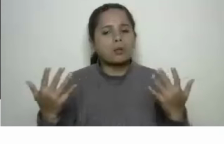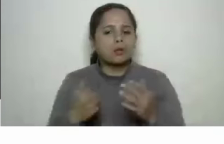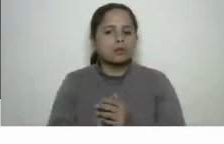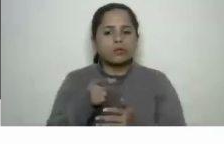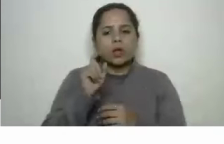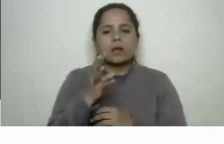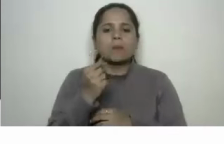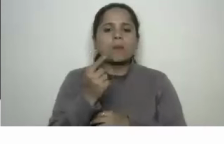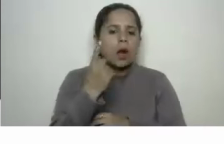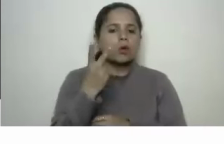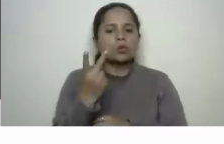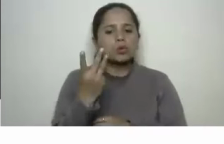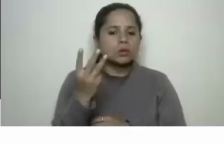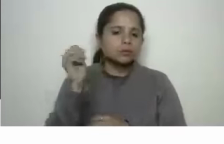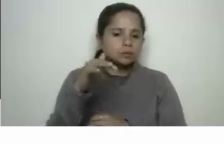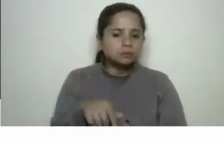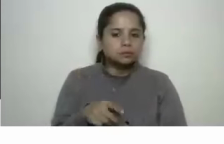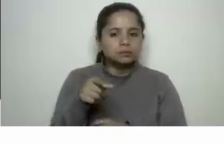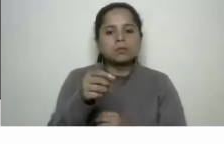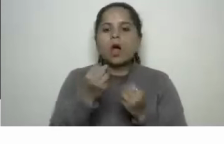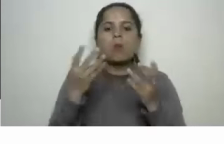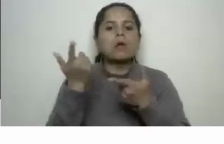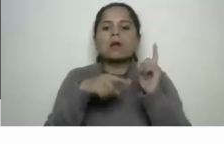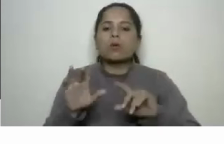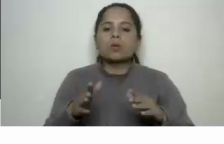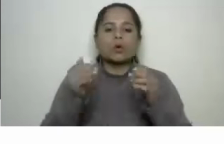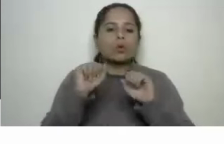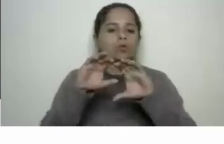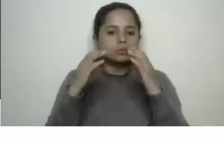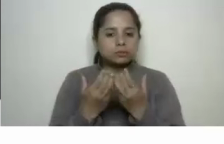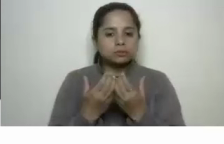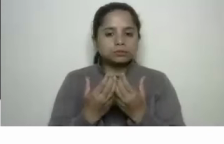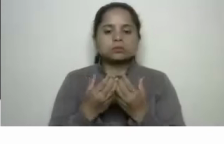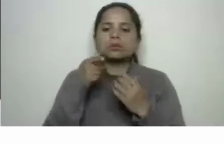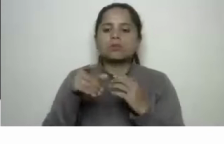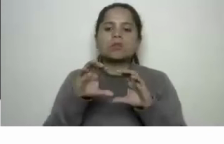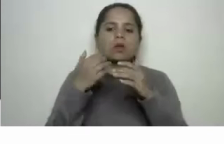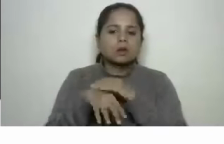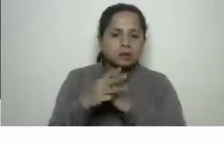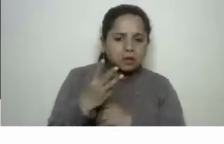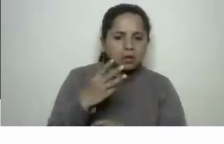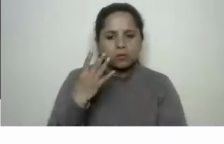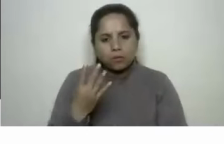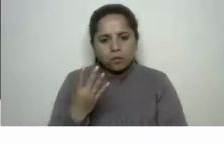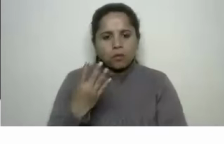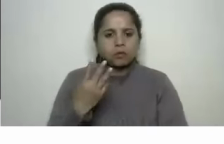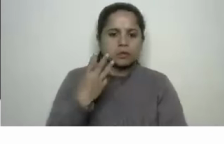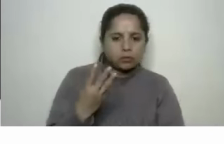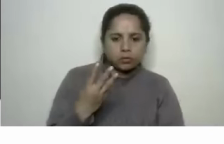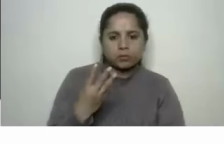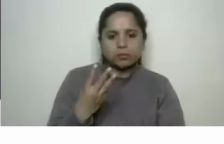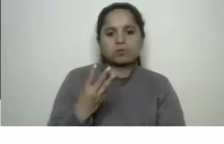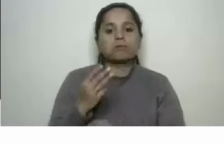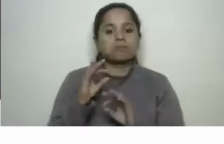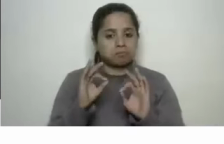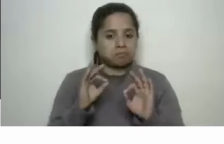in the number in the chat box. So please share how many languages does your classroom host? 3, 4, 3.